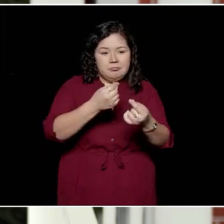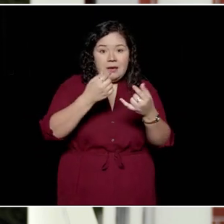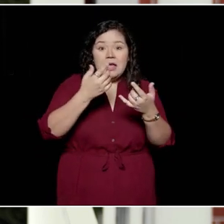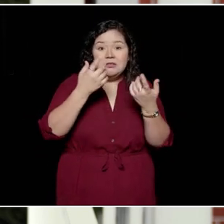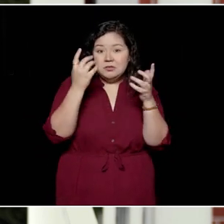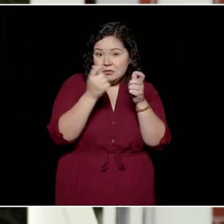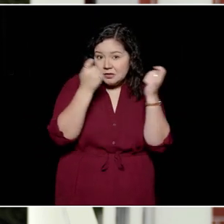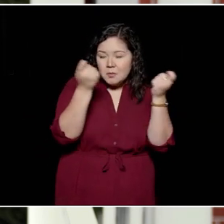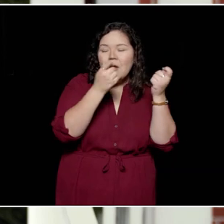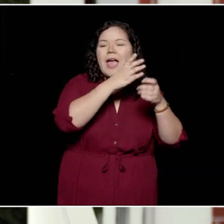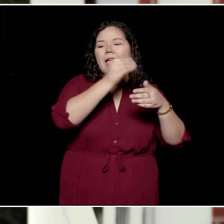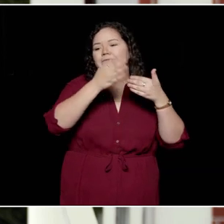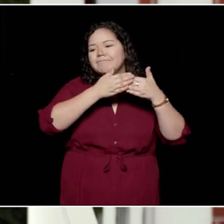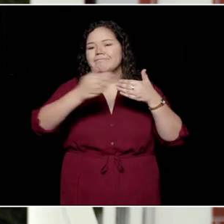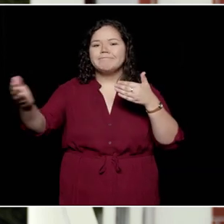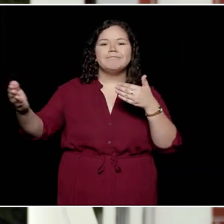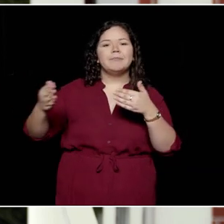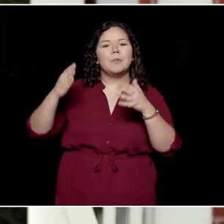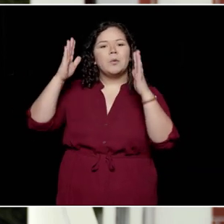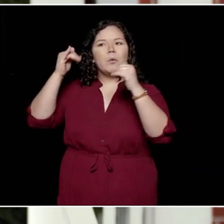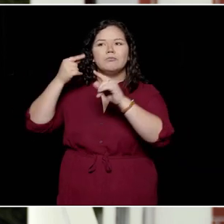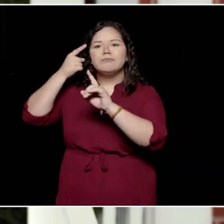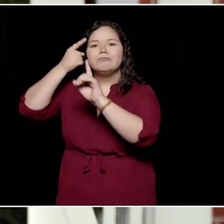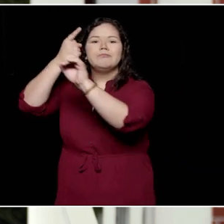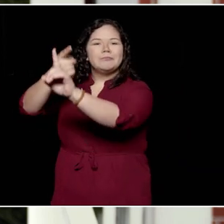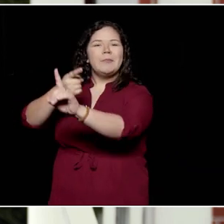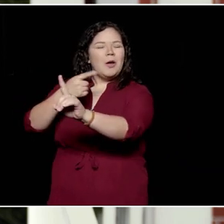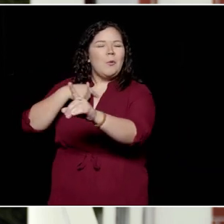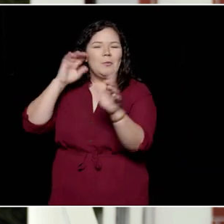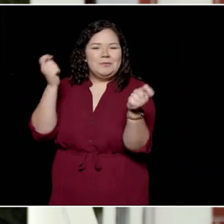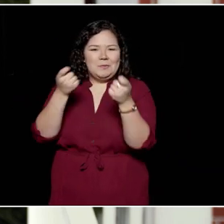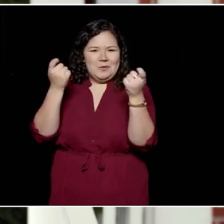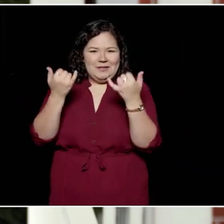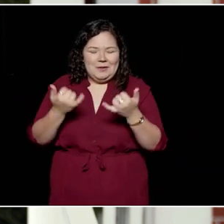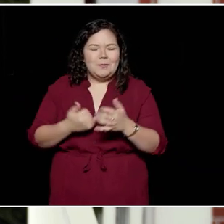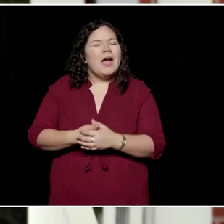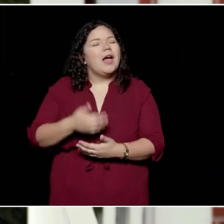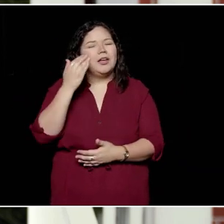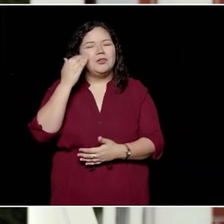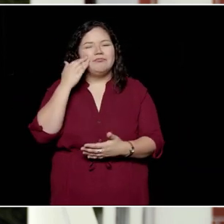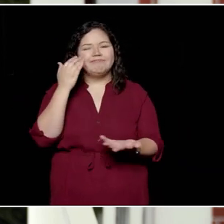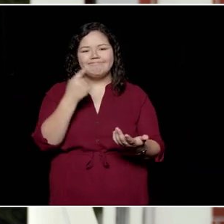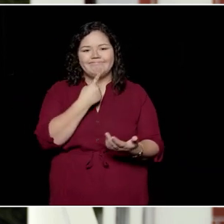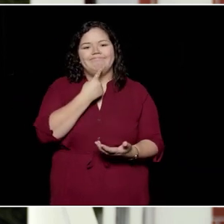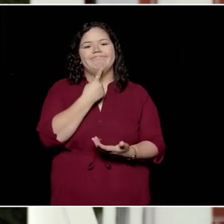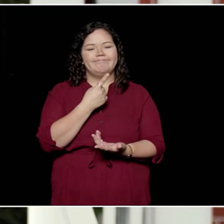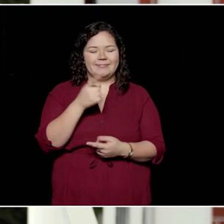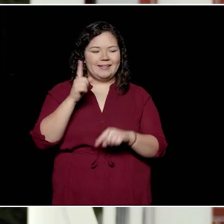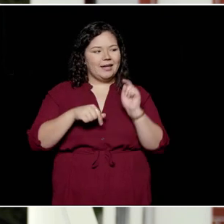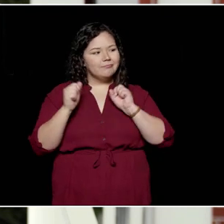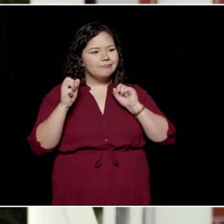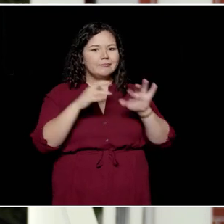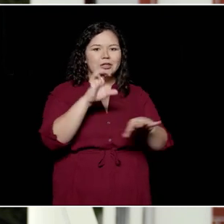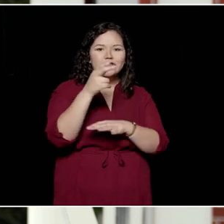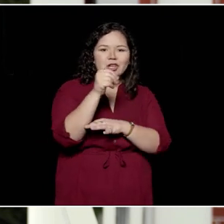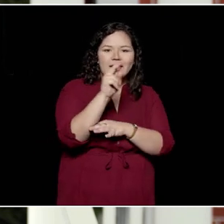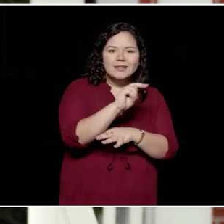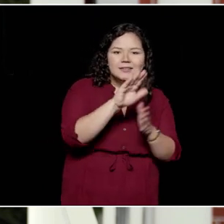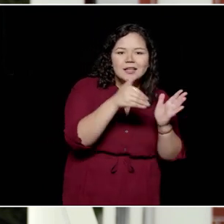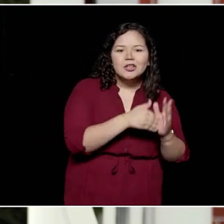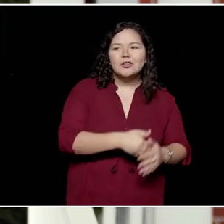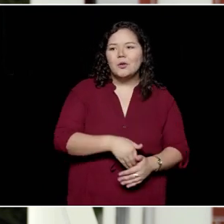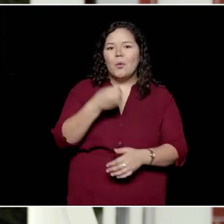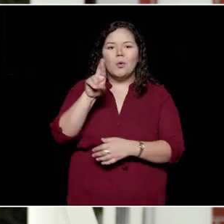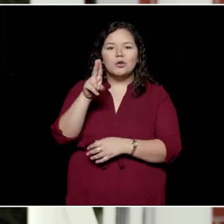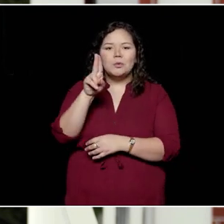to accomplish in this new chapter of your life. I know you're probably a bit disappointed that you're not gathering at the Chan Center or the